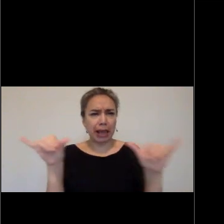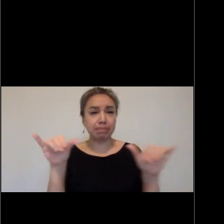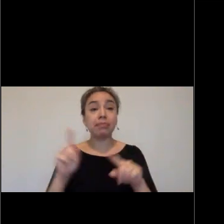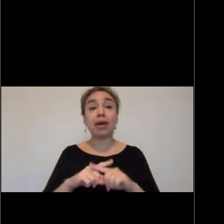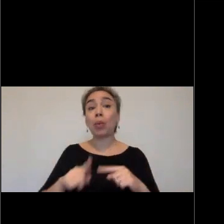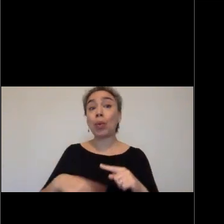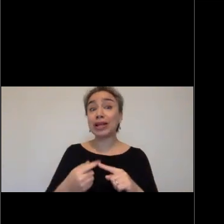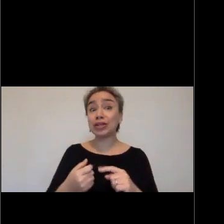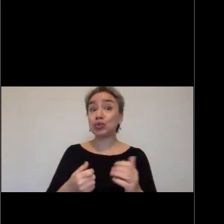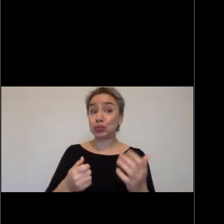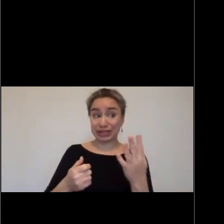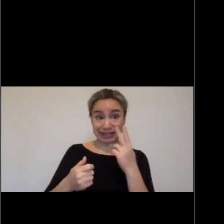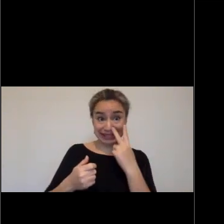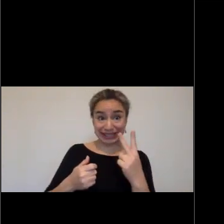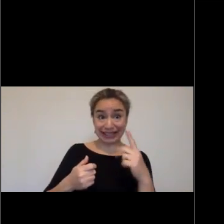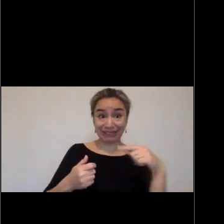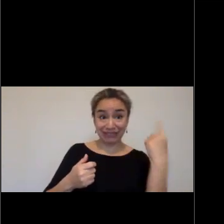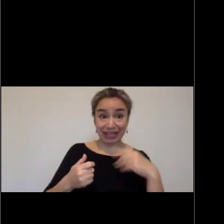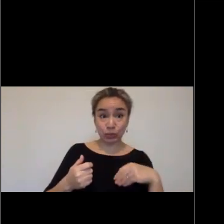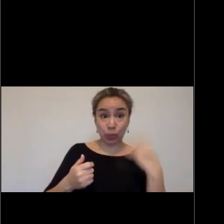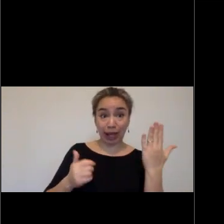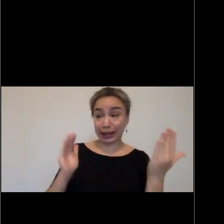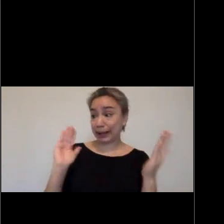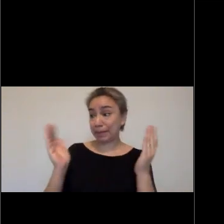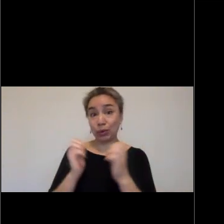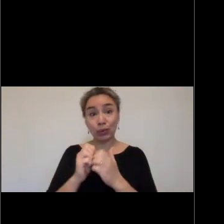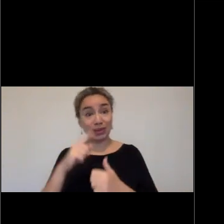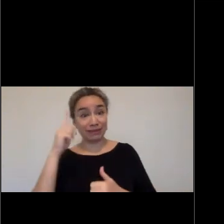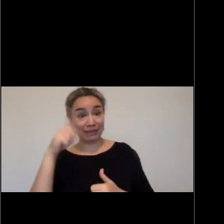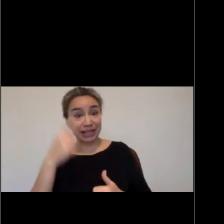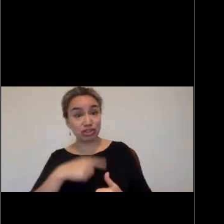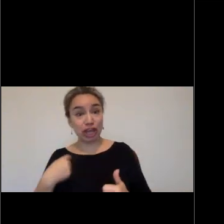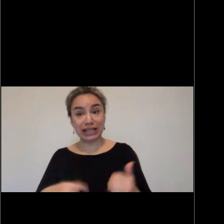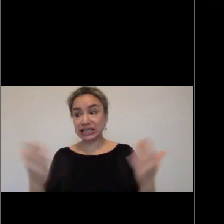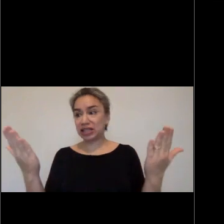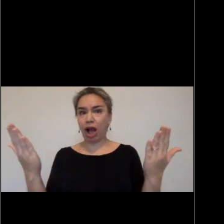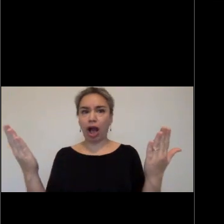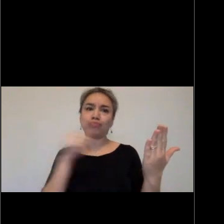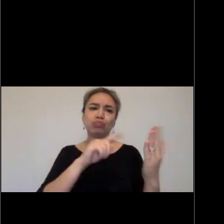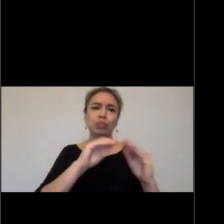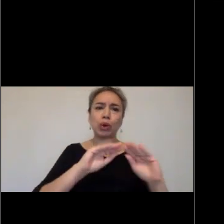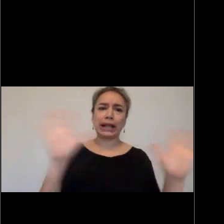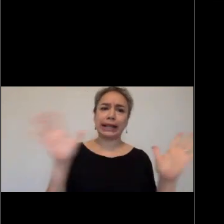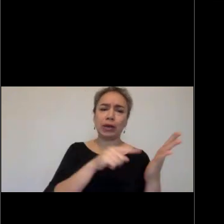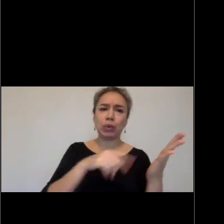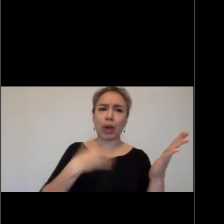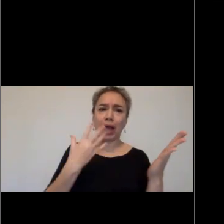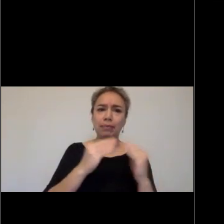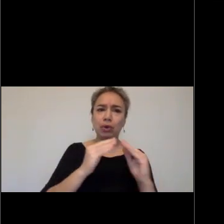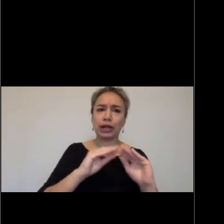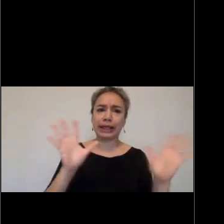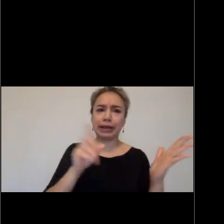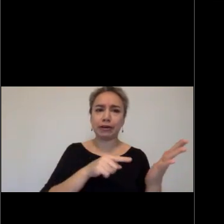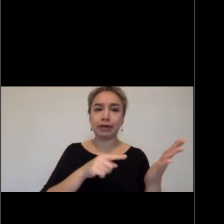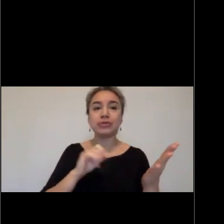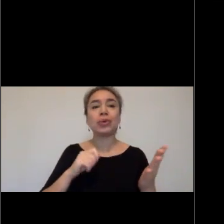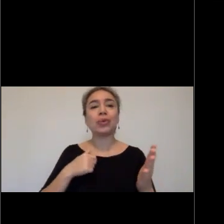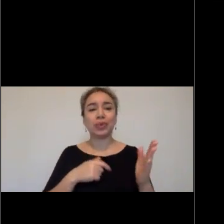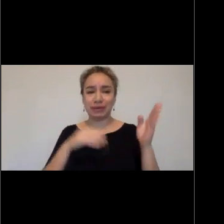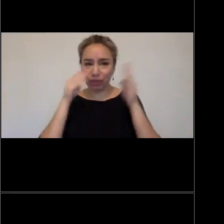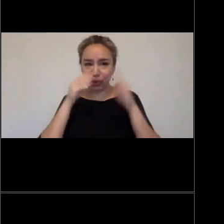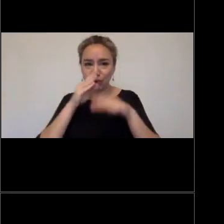voices coming from Chinese faces are deemed less intelligible. And so we focused on this as some of the evidence of